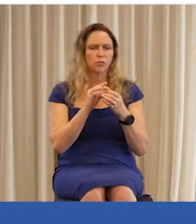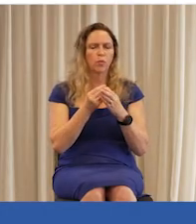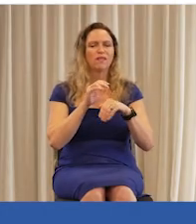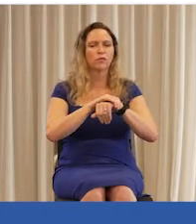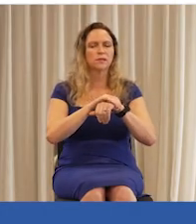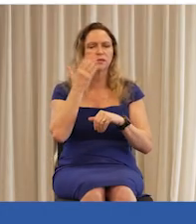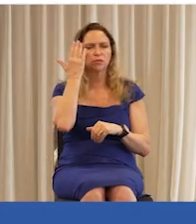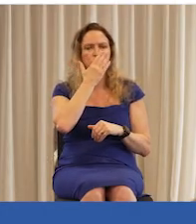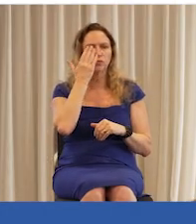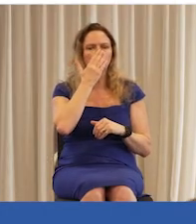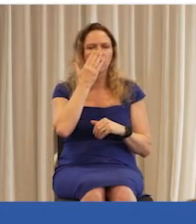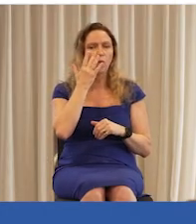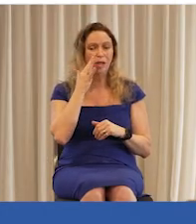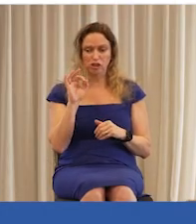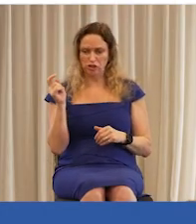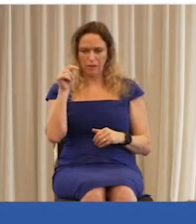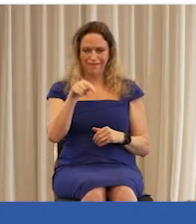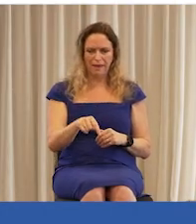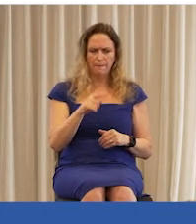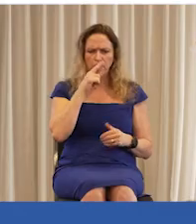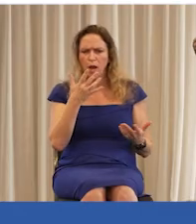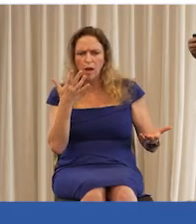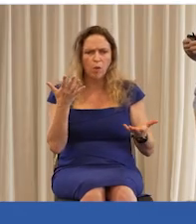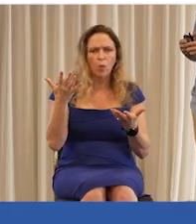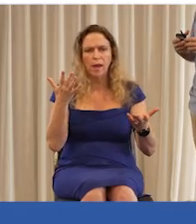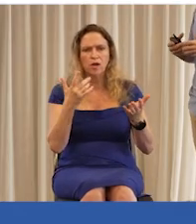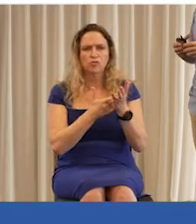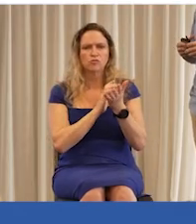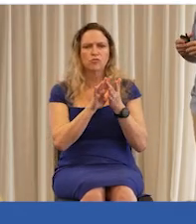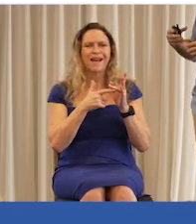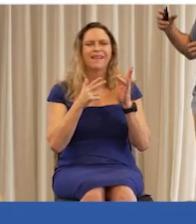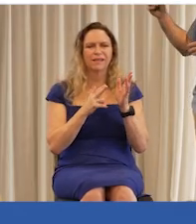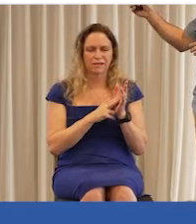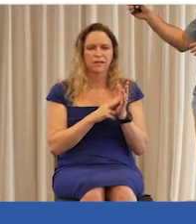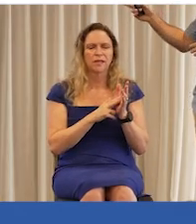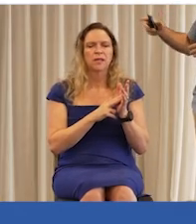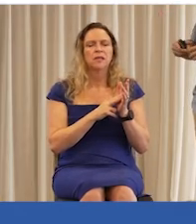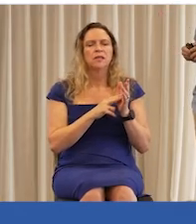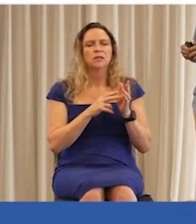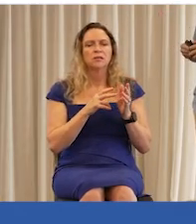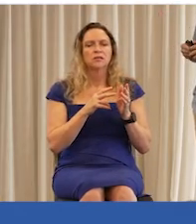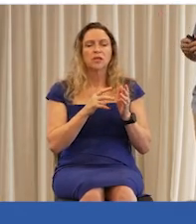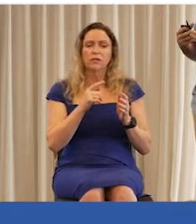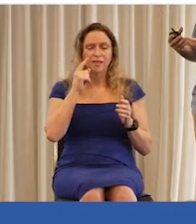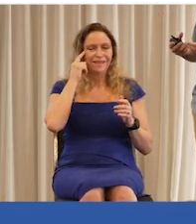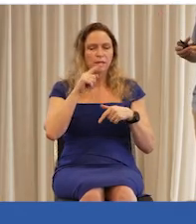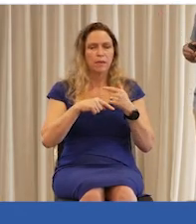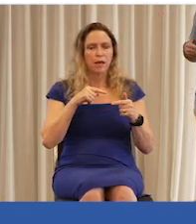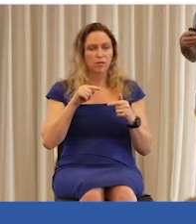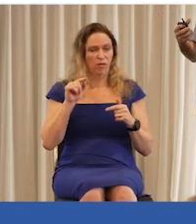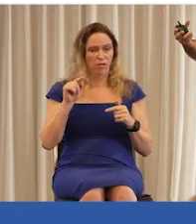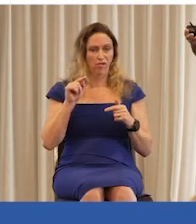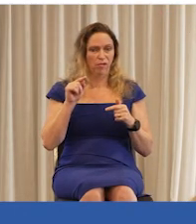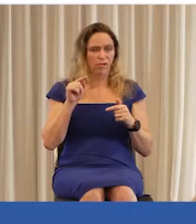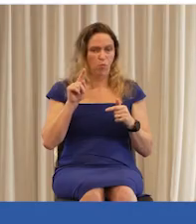the being missed when she isn't there. And so we can think about that element of the relational, that her contributions